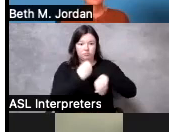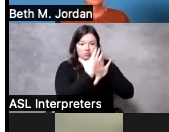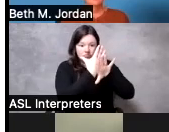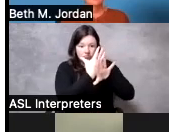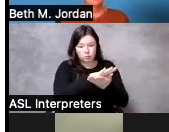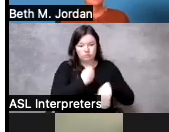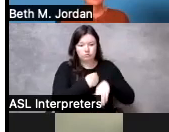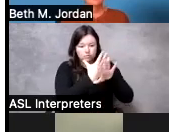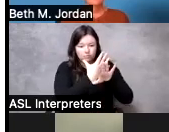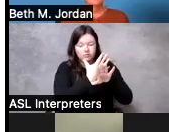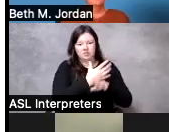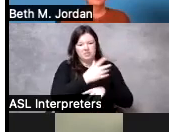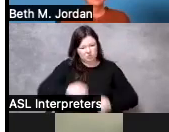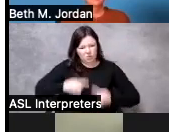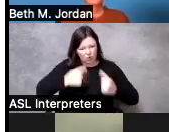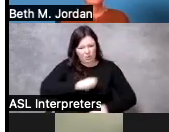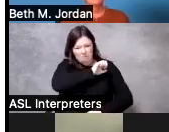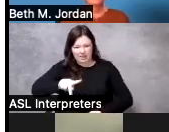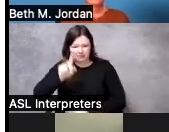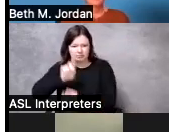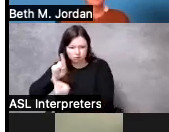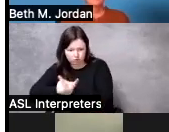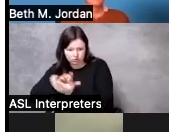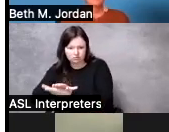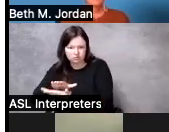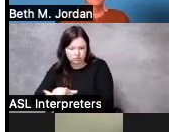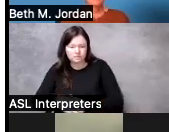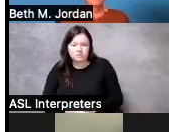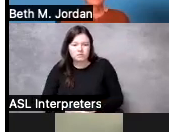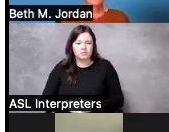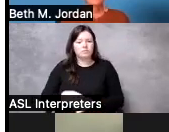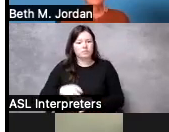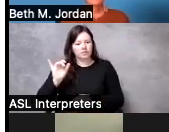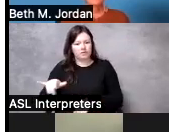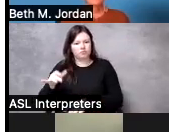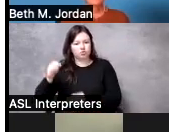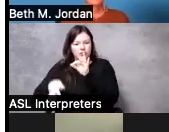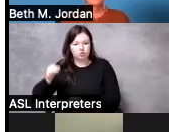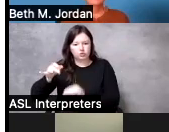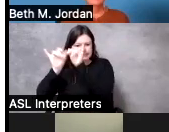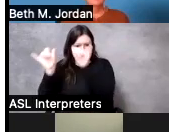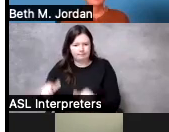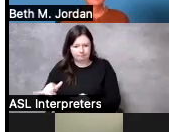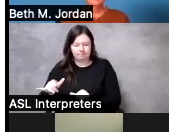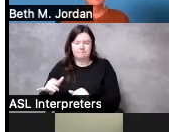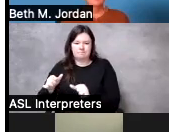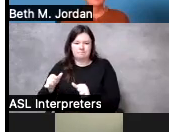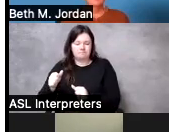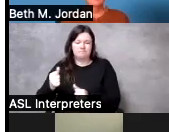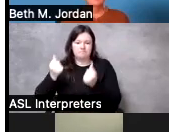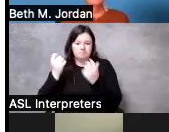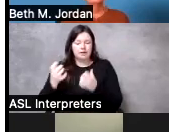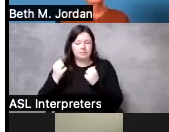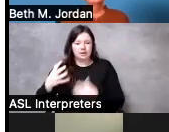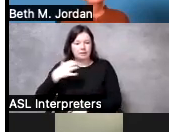more referrals for truancy and complaints from the judicial system. The crisis has